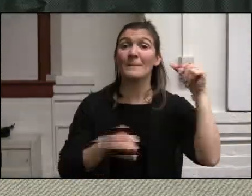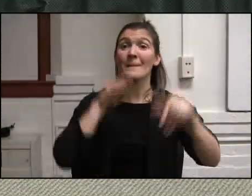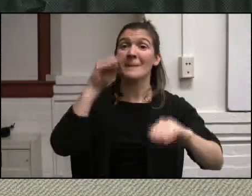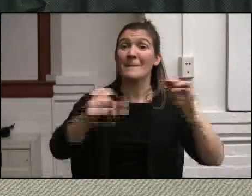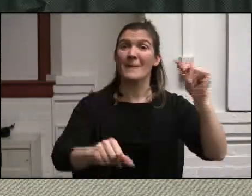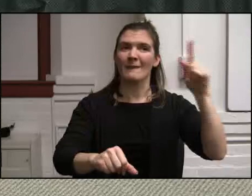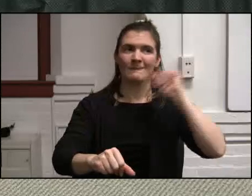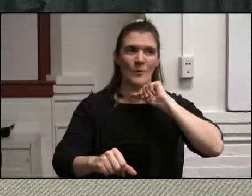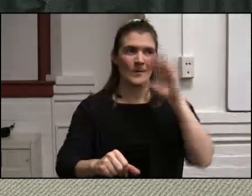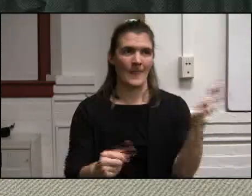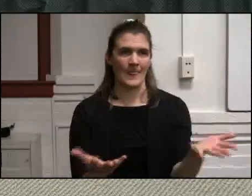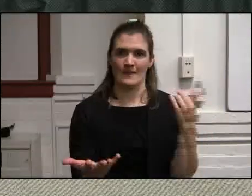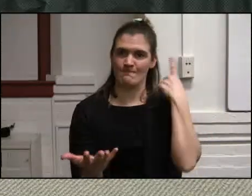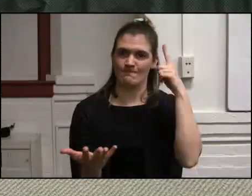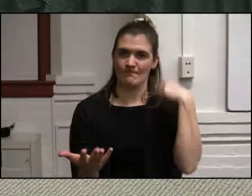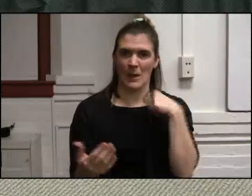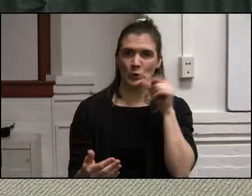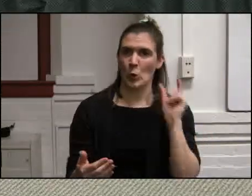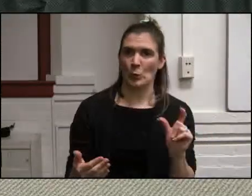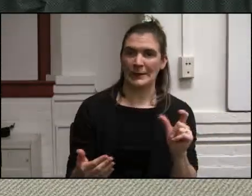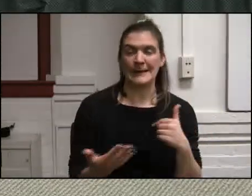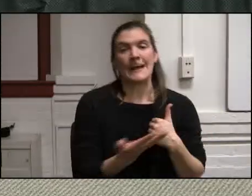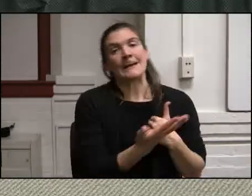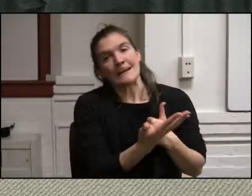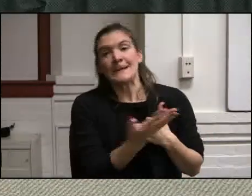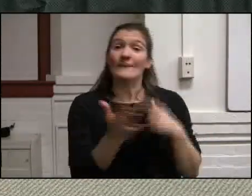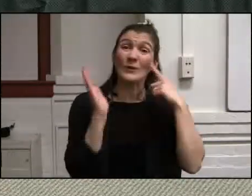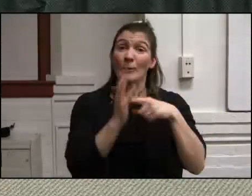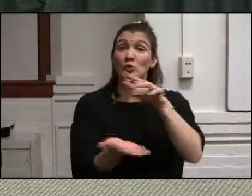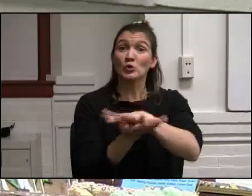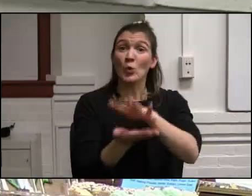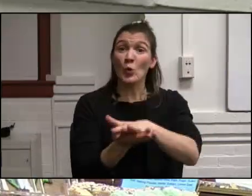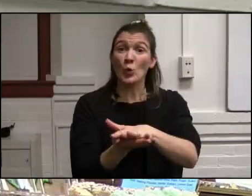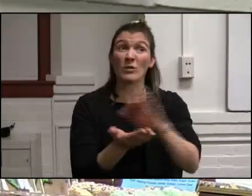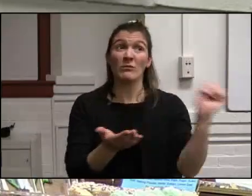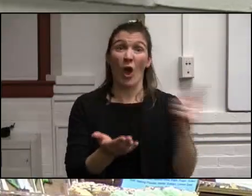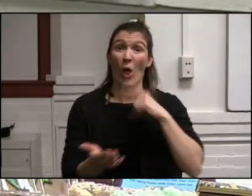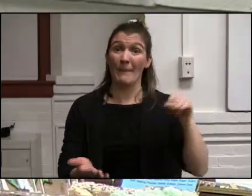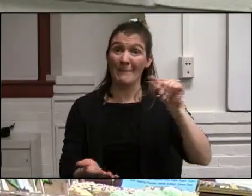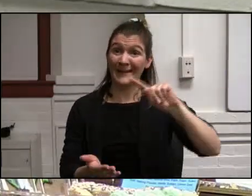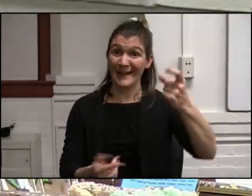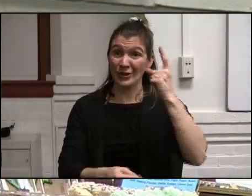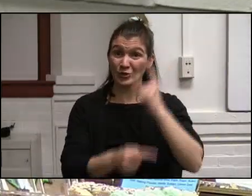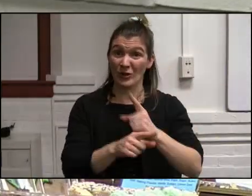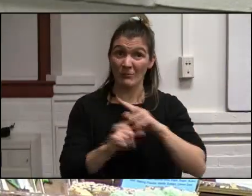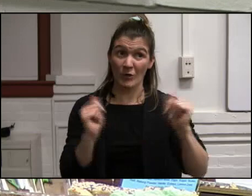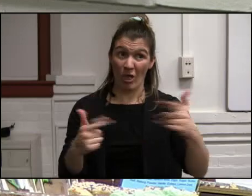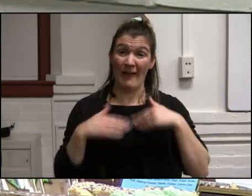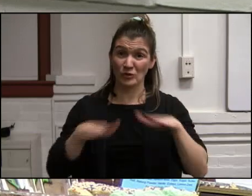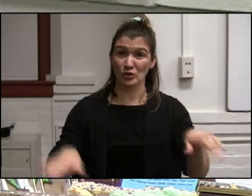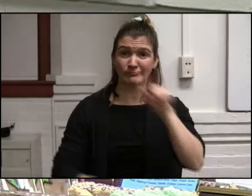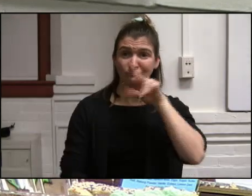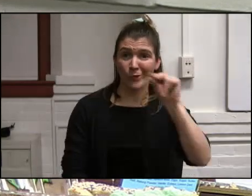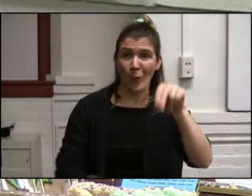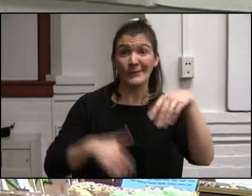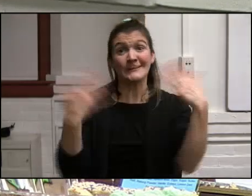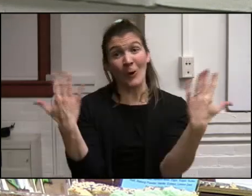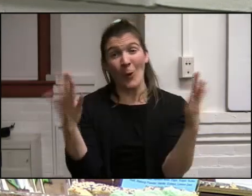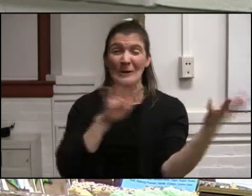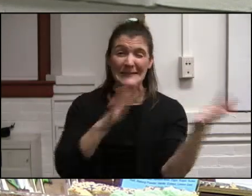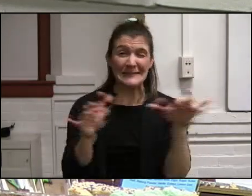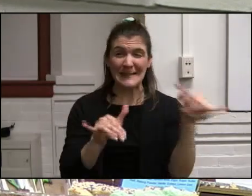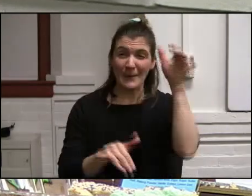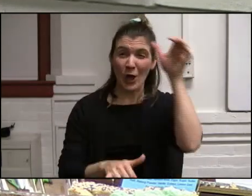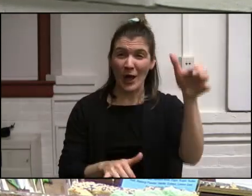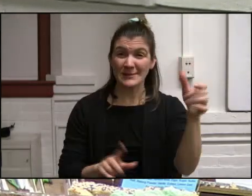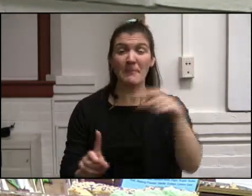every service that the town provides. You still have to, or for instance, schools, but you certainly get a benefit from it. So,